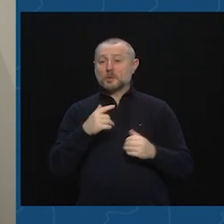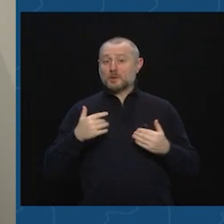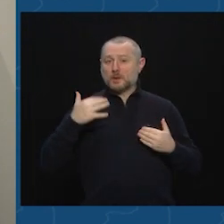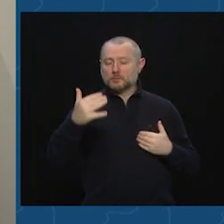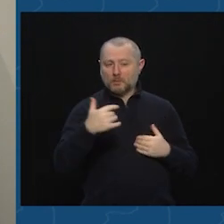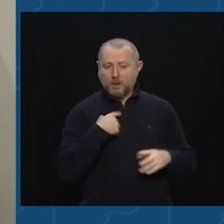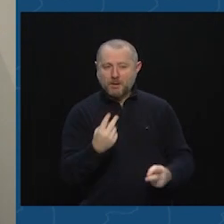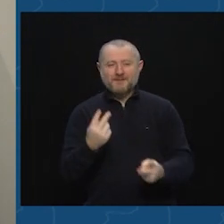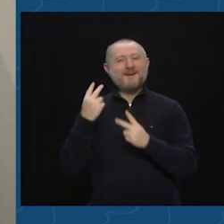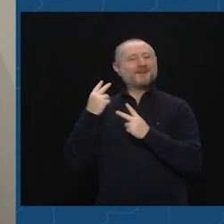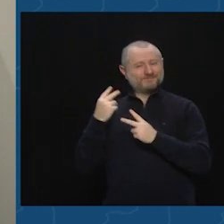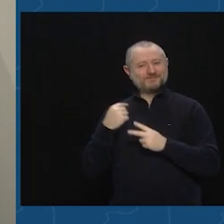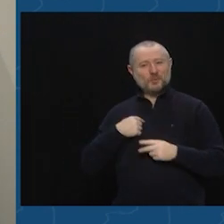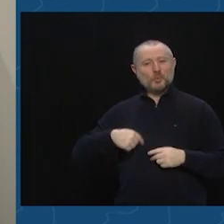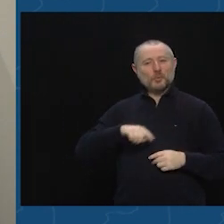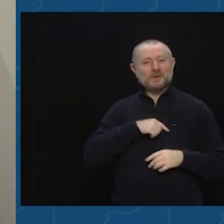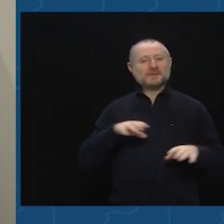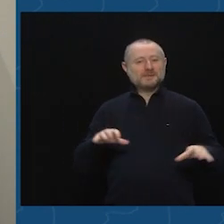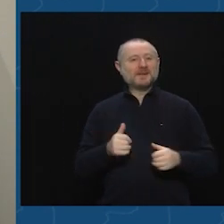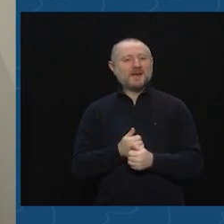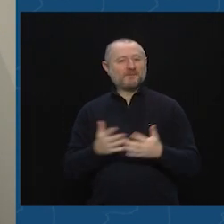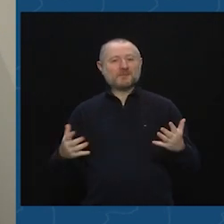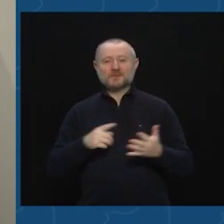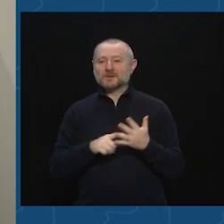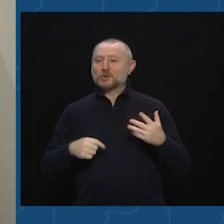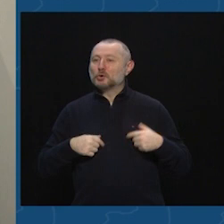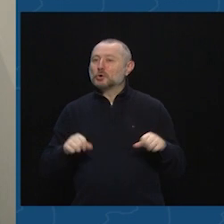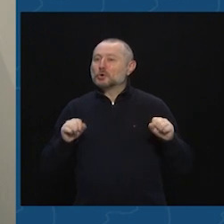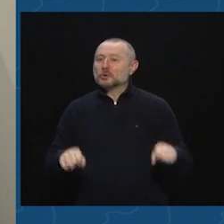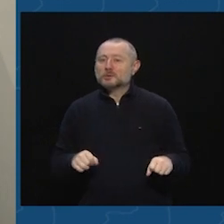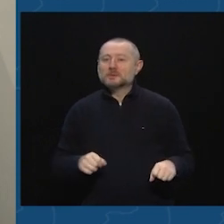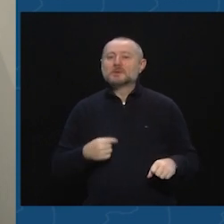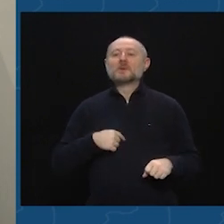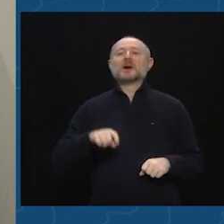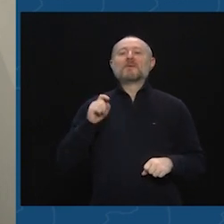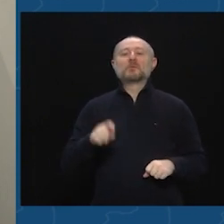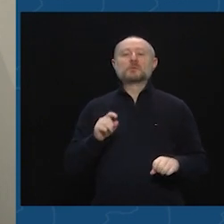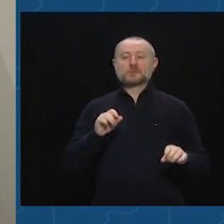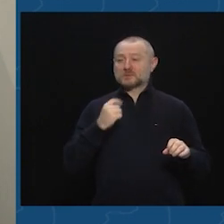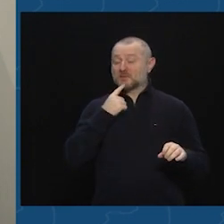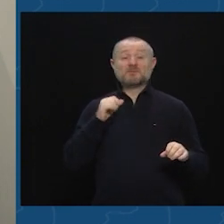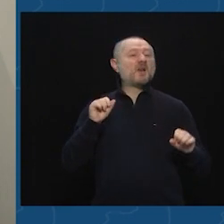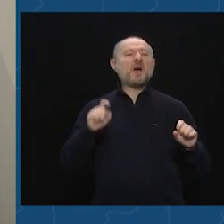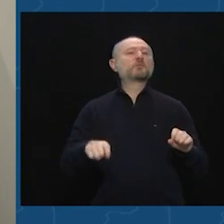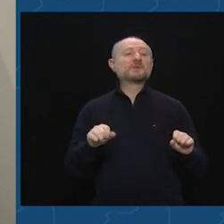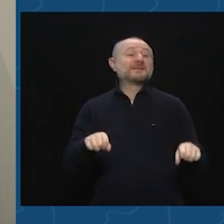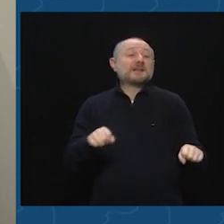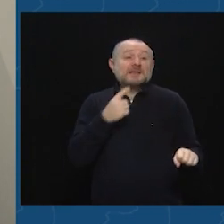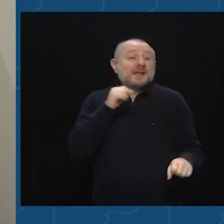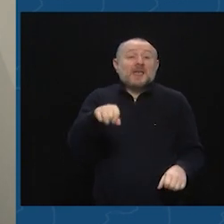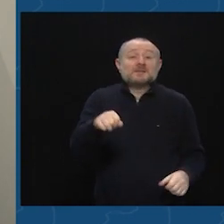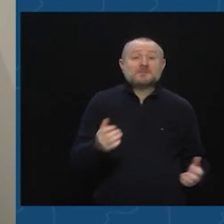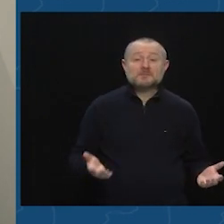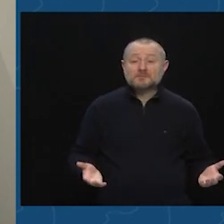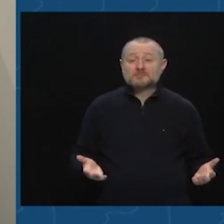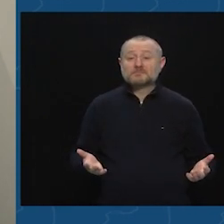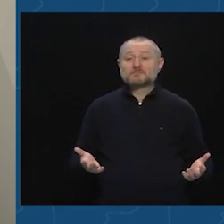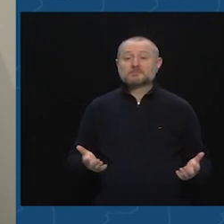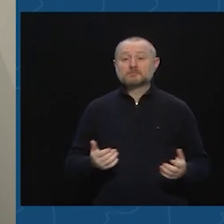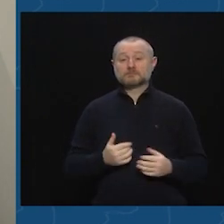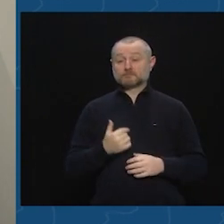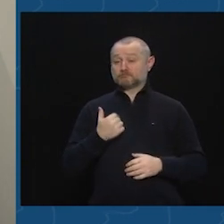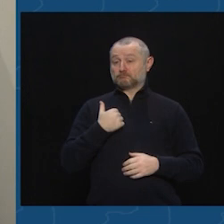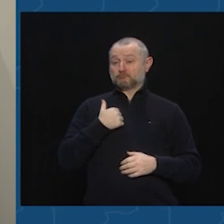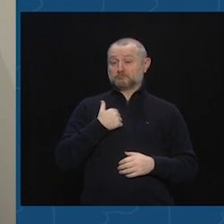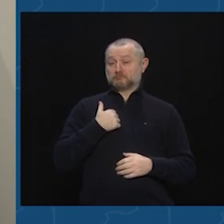that answer has to be yes. And that is another reason why I just recently extended an executive order that was put in place last summer